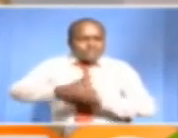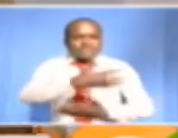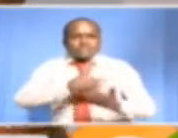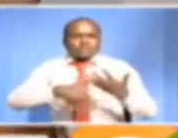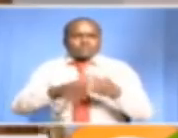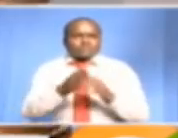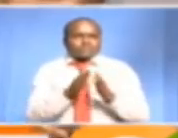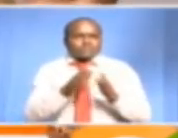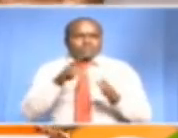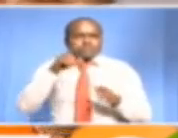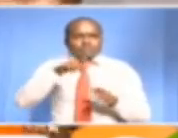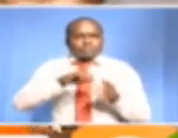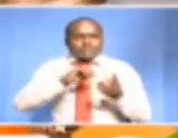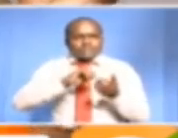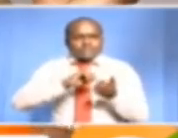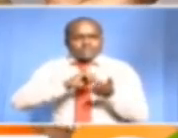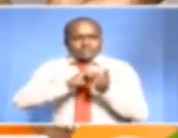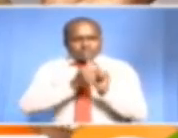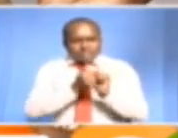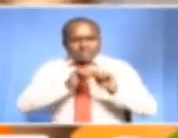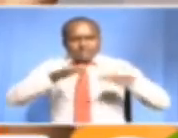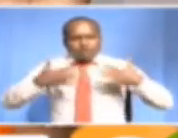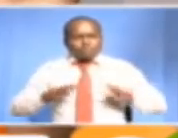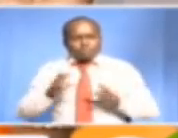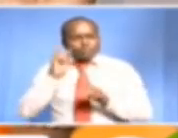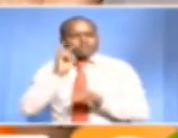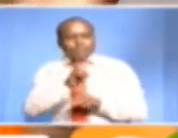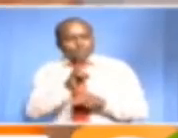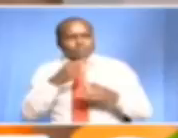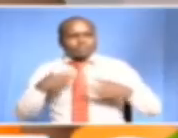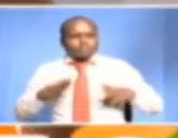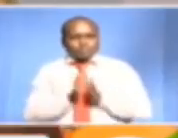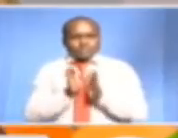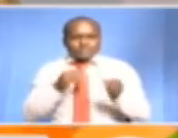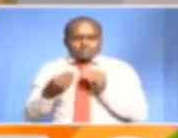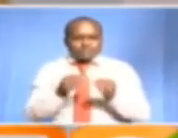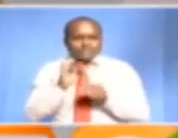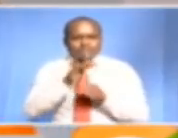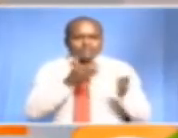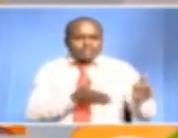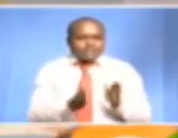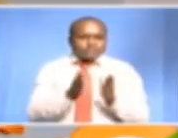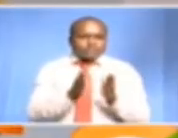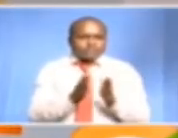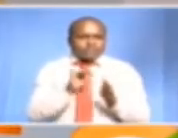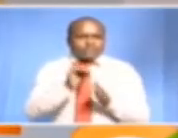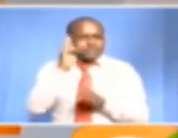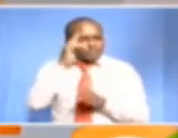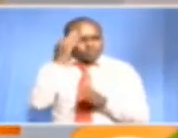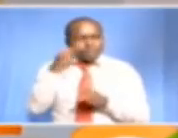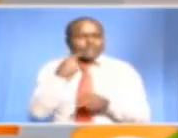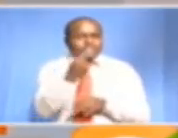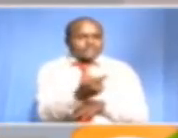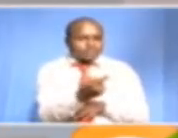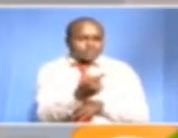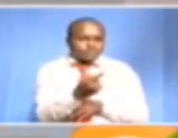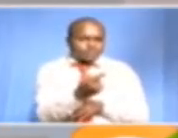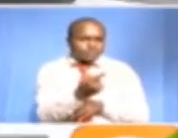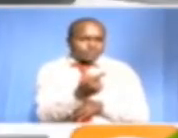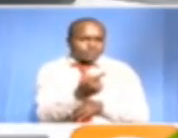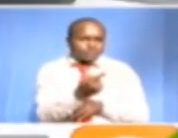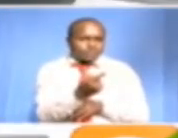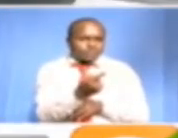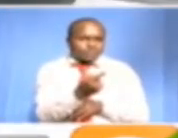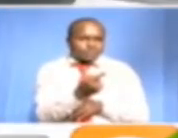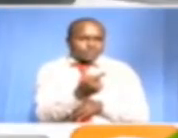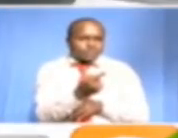have to change how people view people with disabilities in this country. That way we are able to, and that is the reason why I can tell you for sure, the way